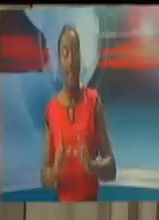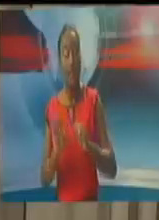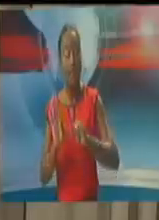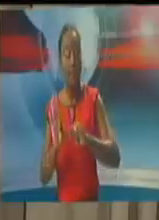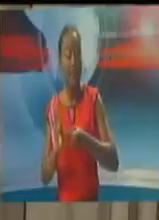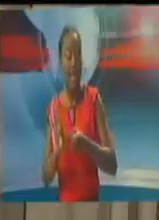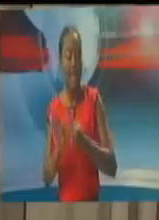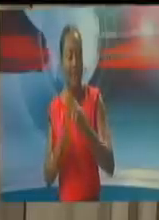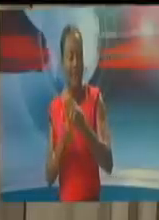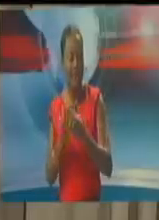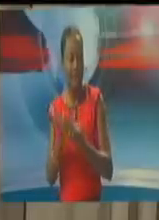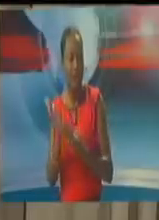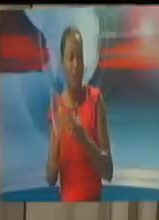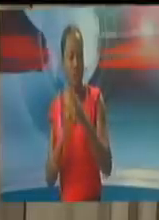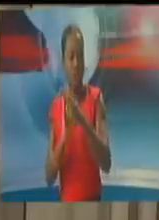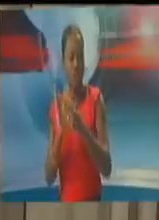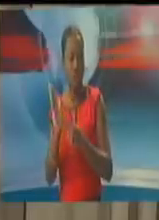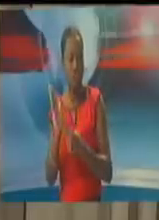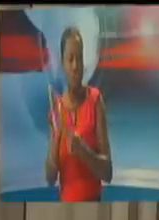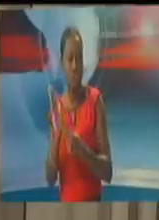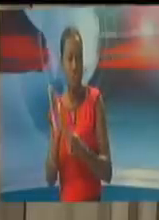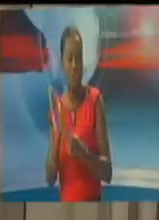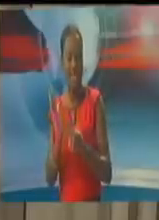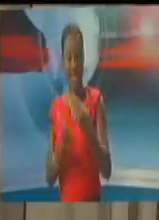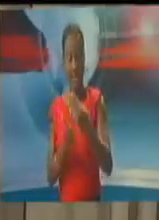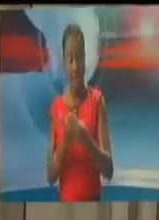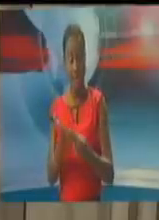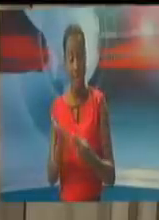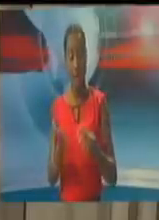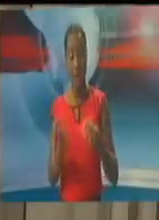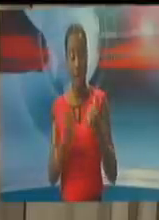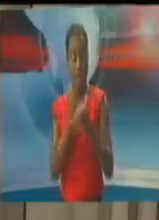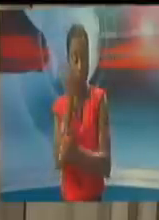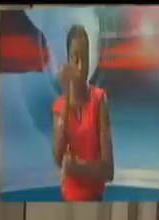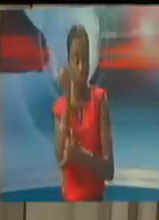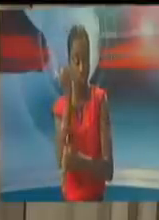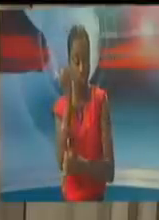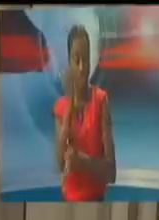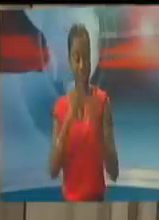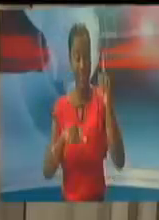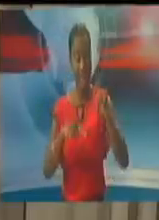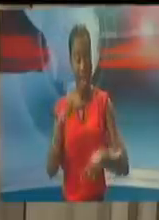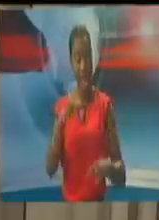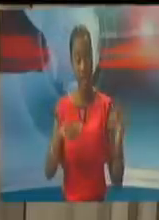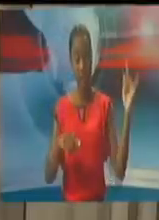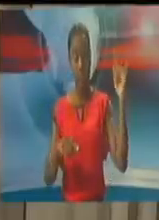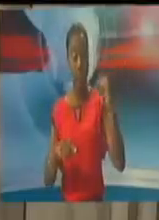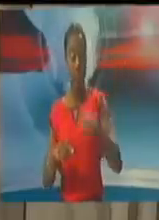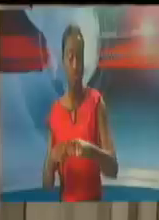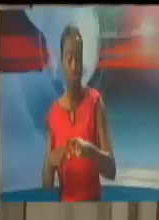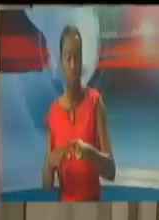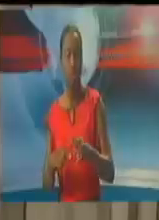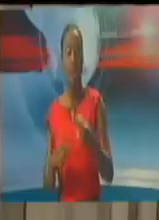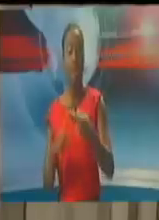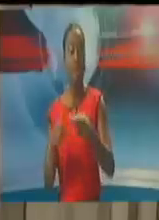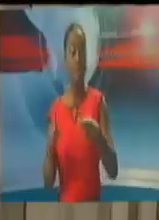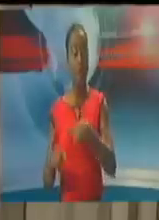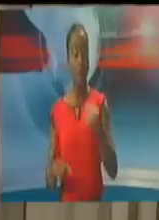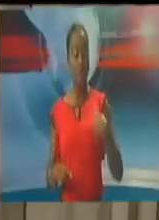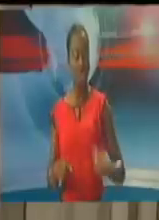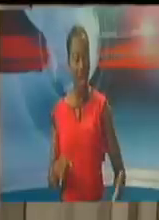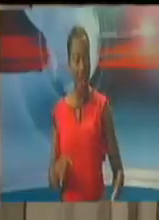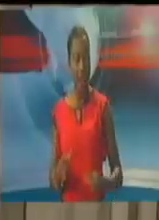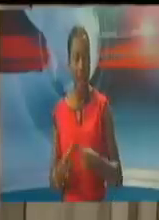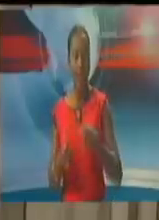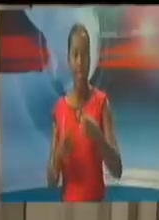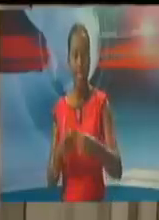some regulations, not in the legal sense of the word, but travel restrictions for persons coming from China. And step by step, we